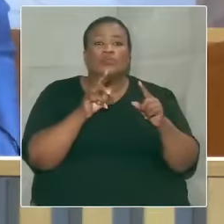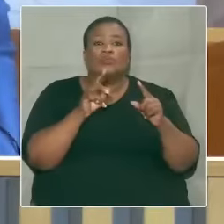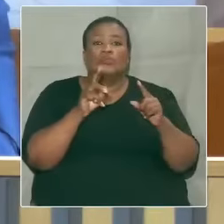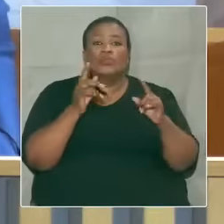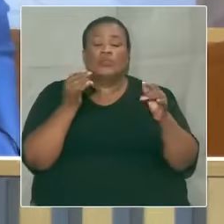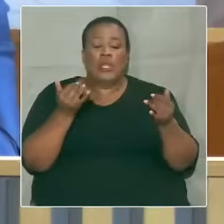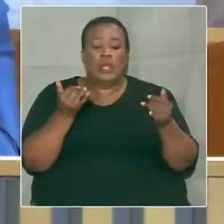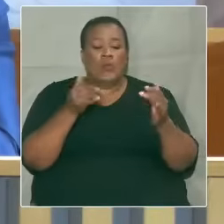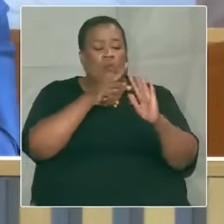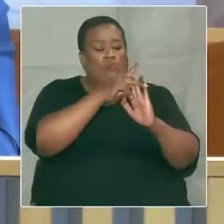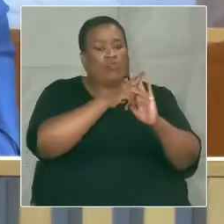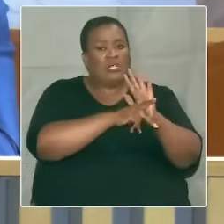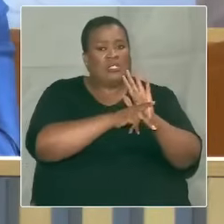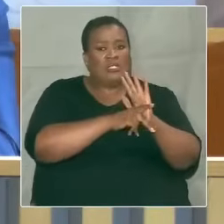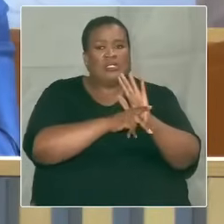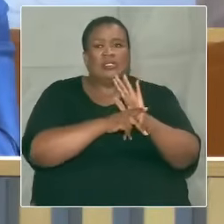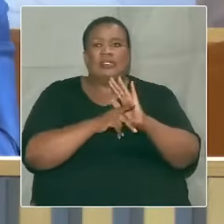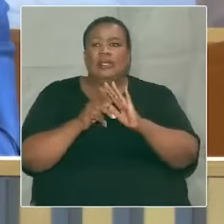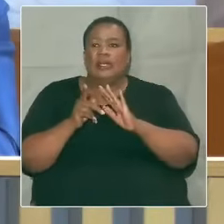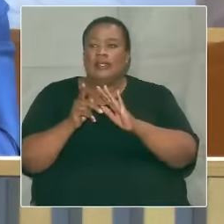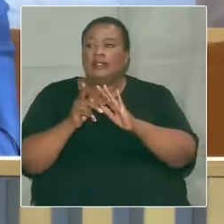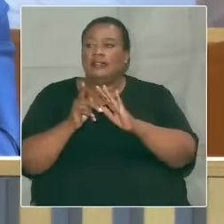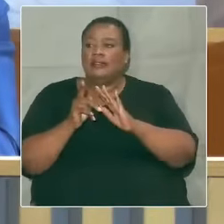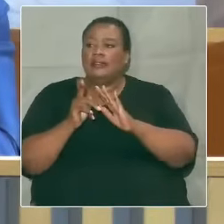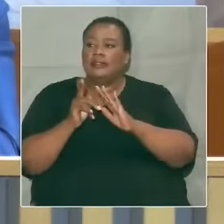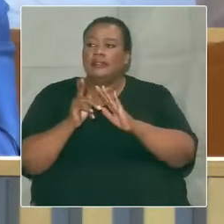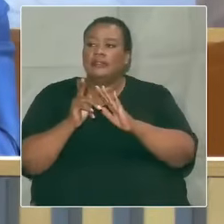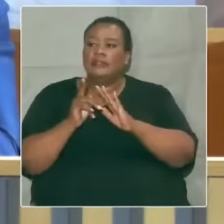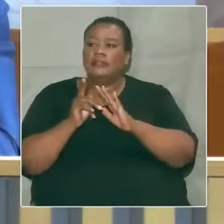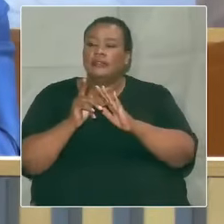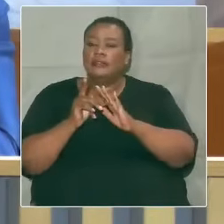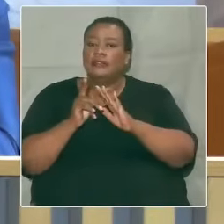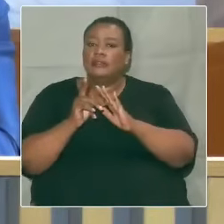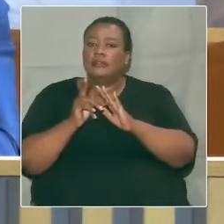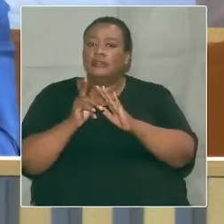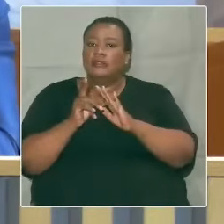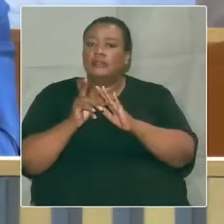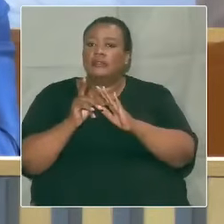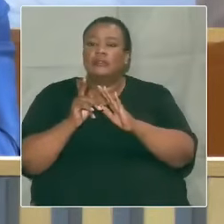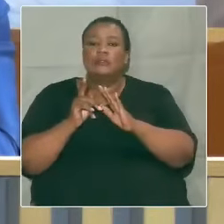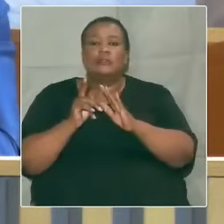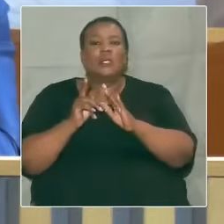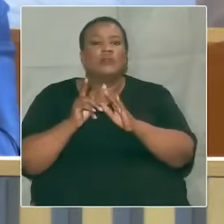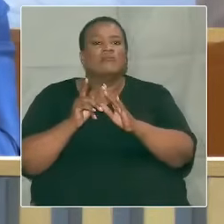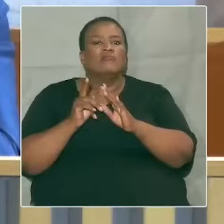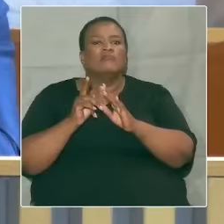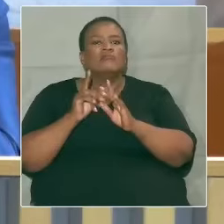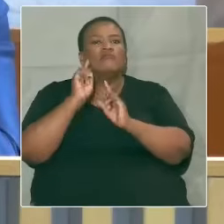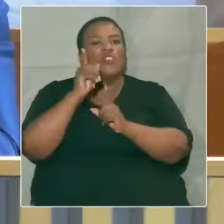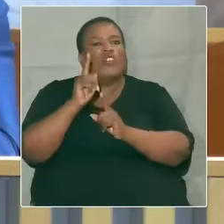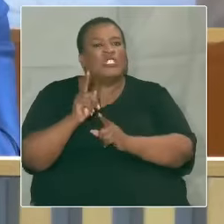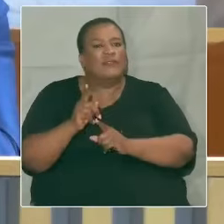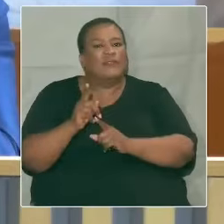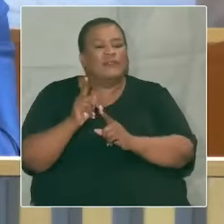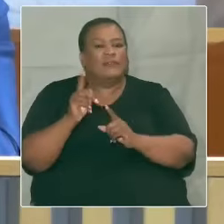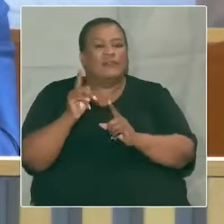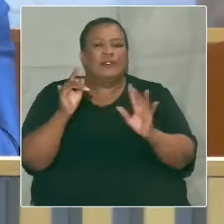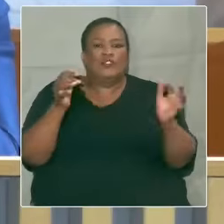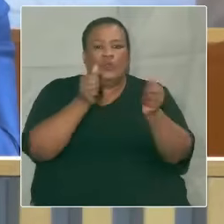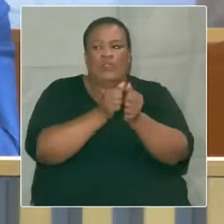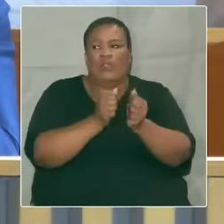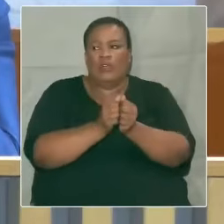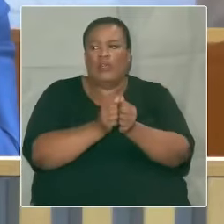and directions together. So I'm still in the dark as to what the difference